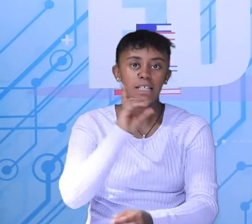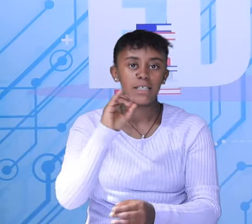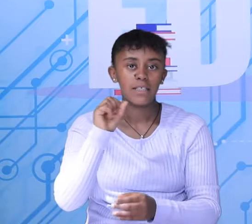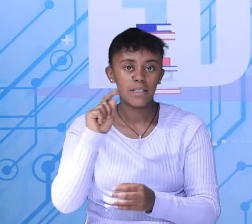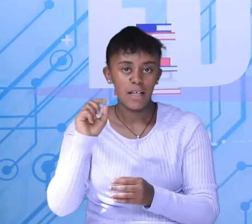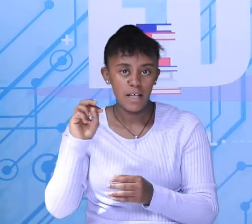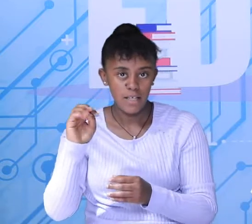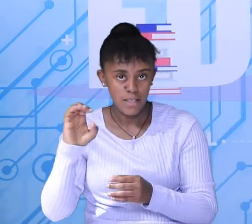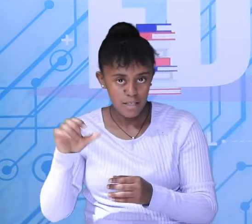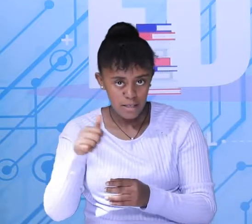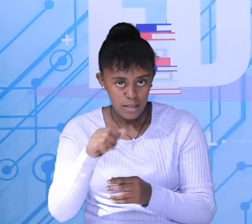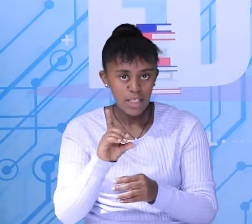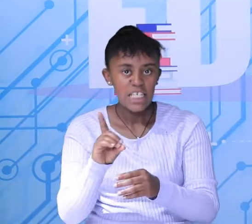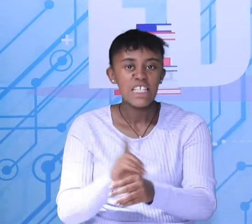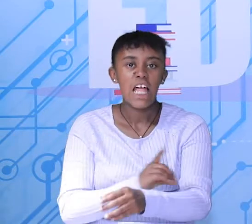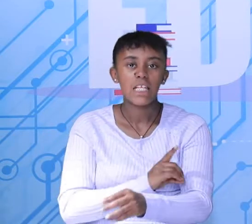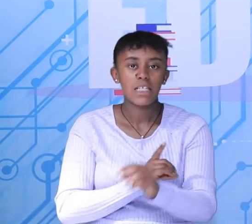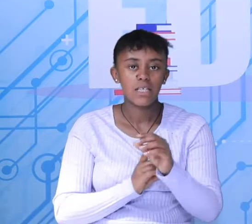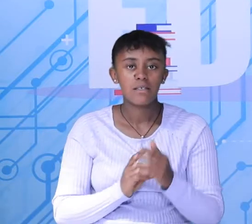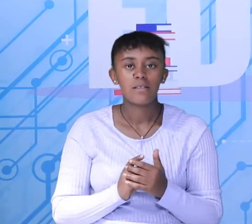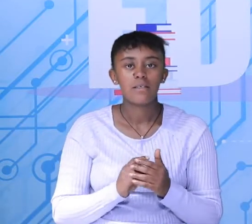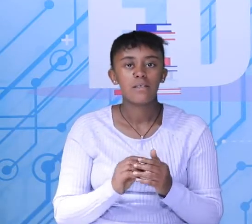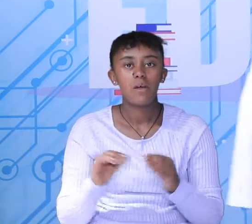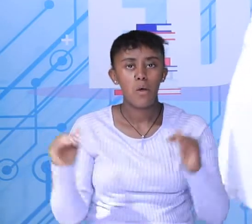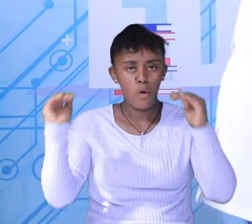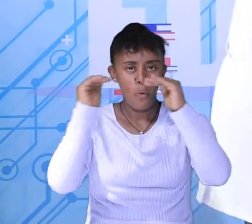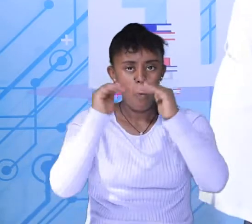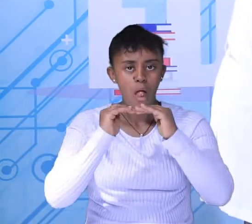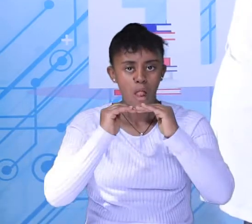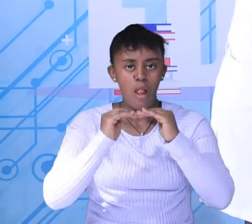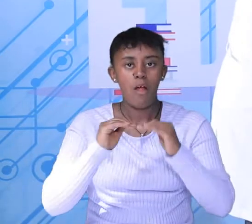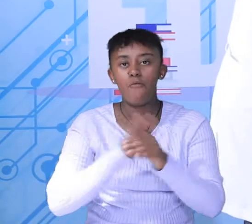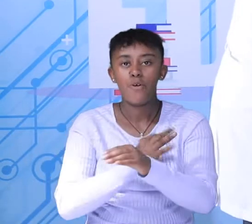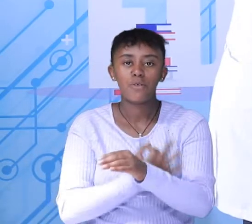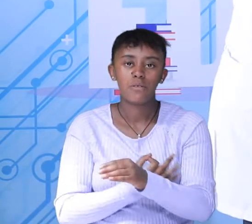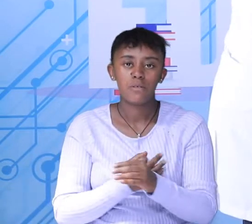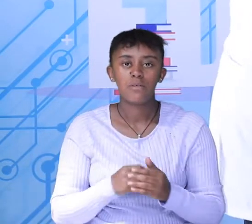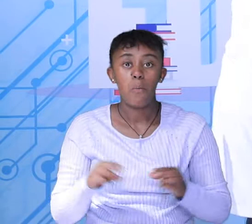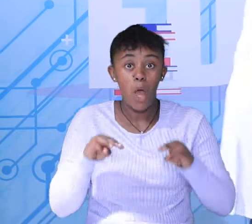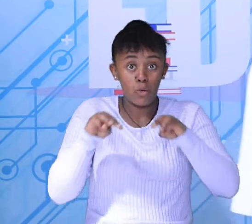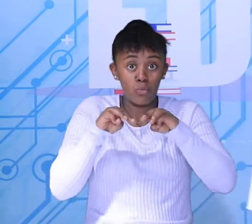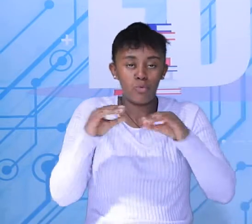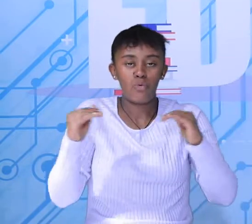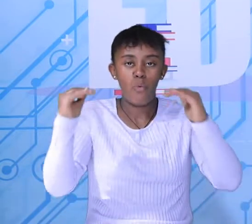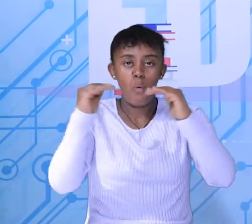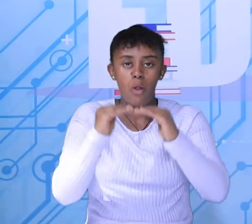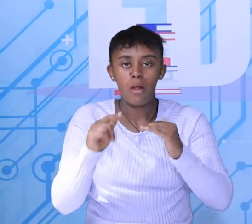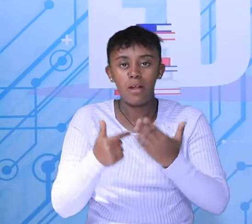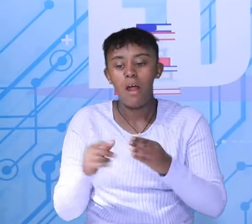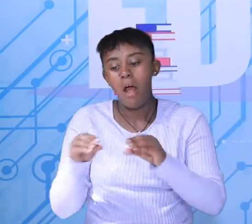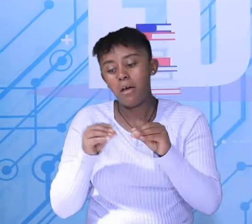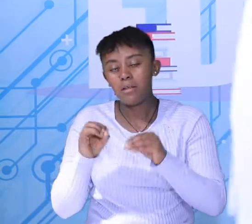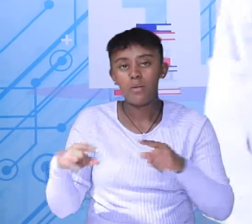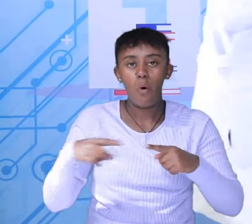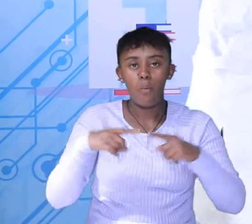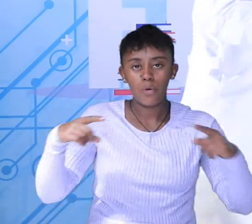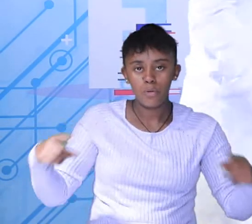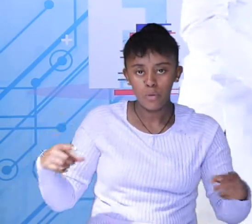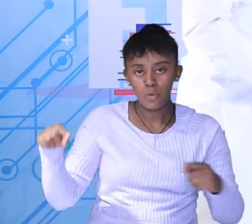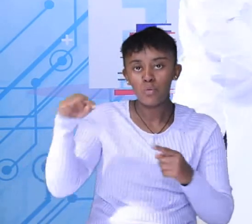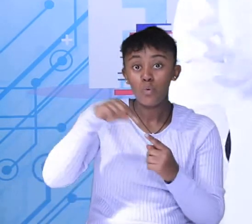field. Therefore, in this case, it's possible to have 12 milli means 10 to the power of minus